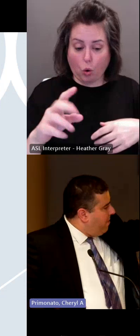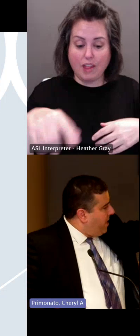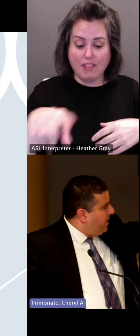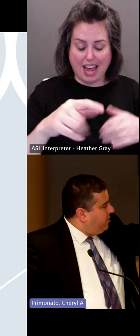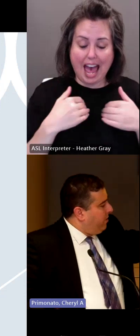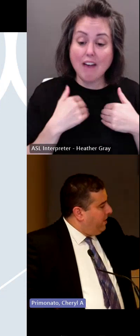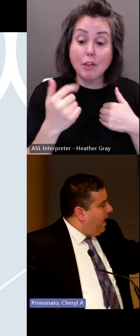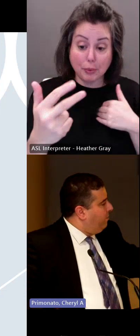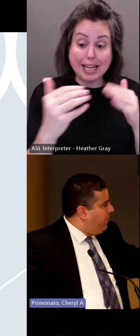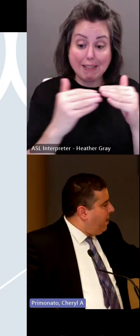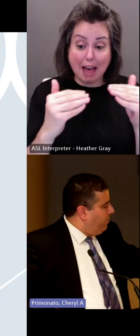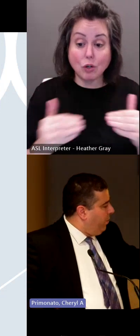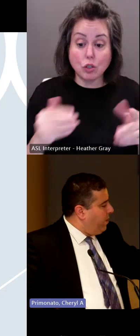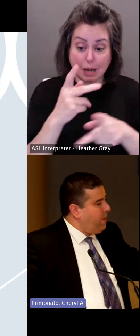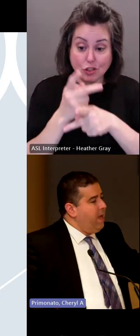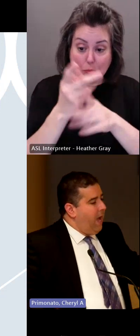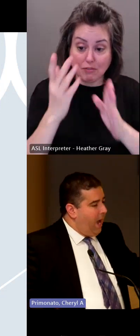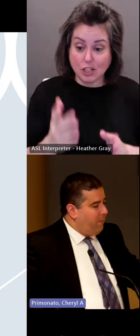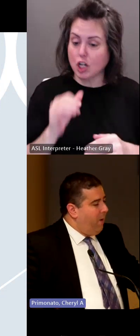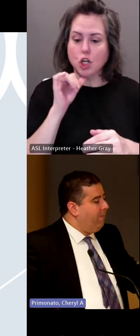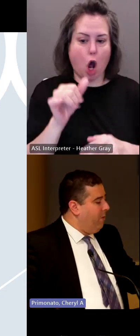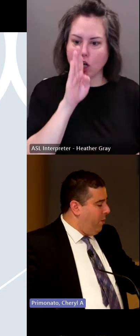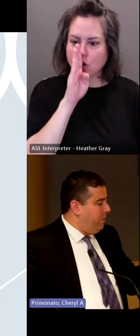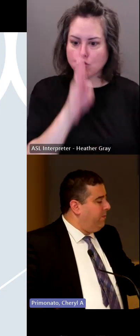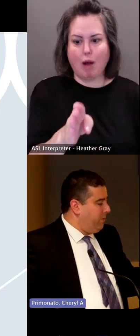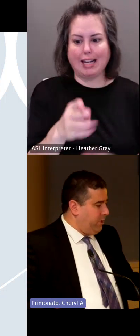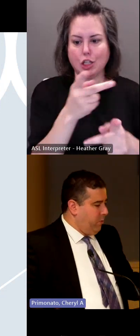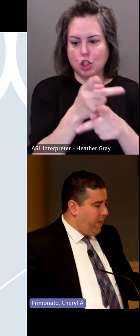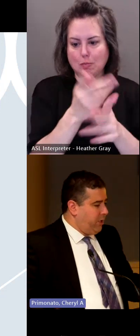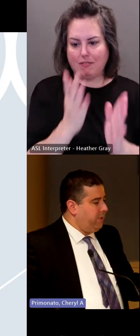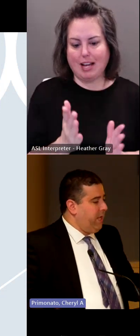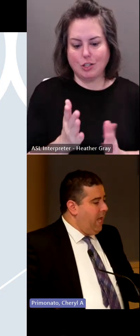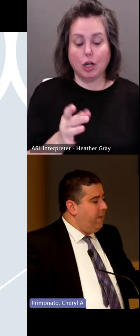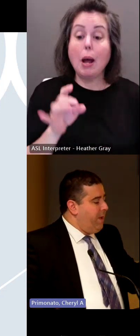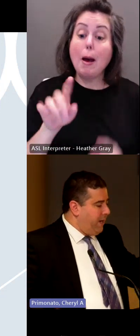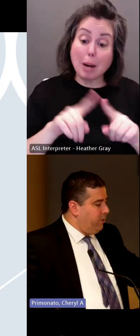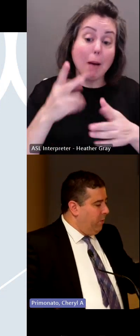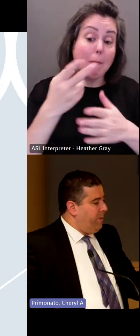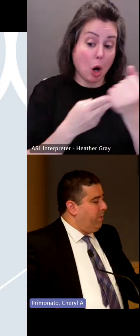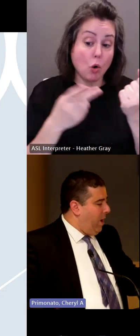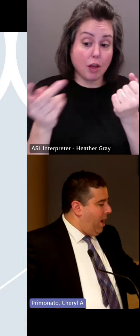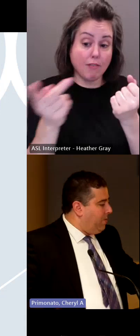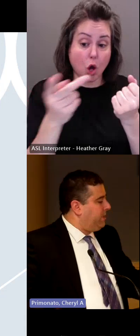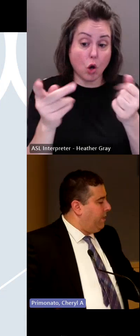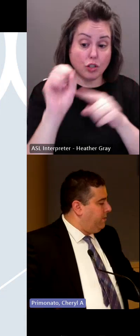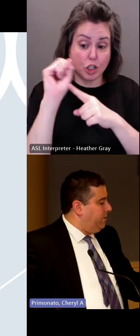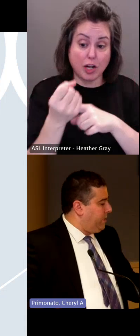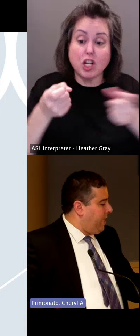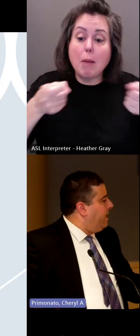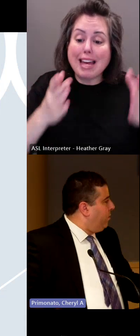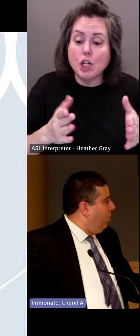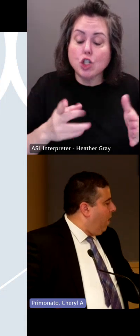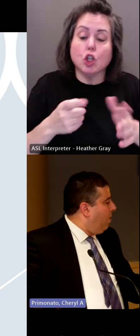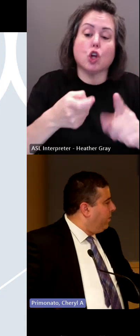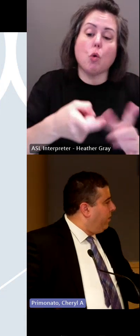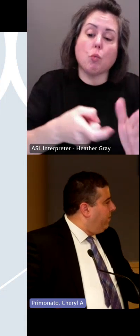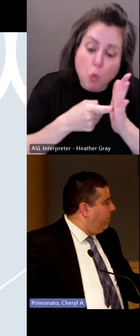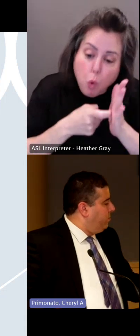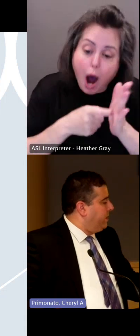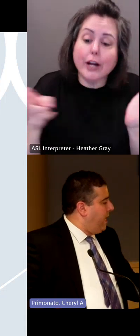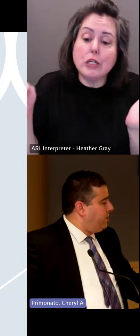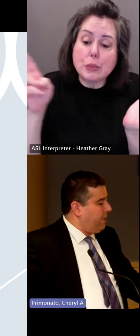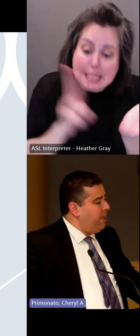supervision between that manager and that employee. However, in both of those situations, the manager would be required to sign an equitable